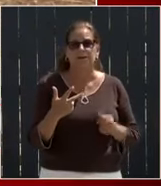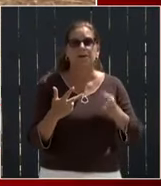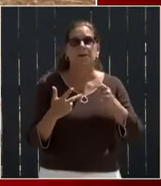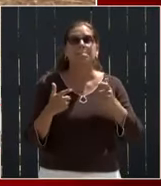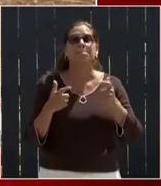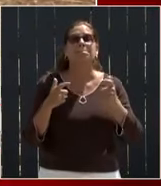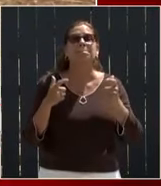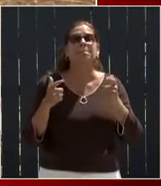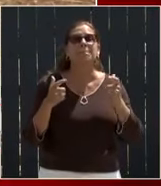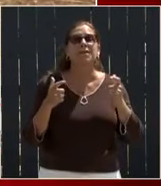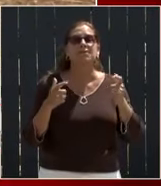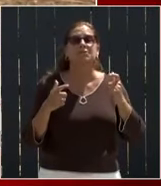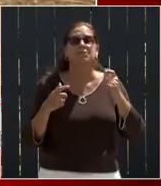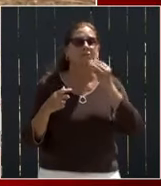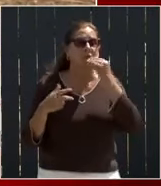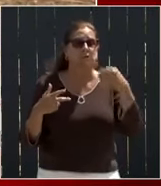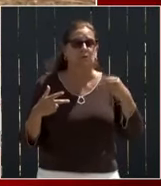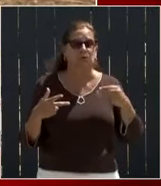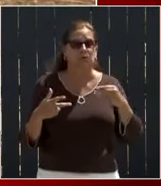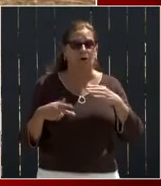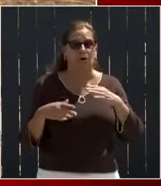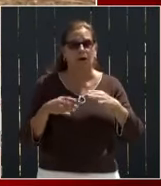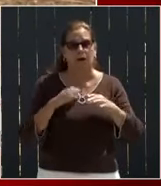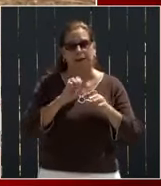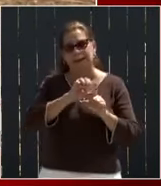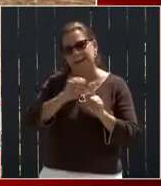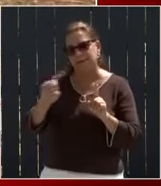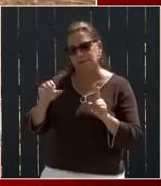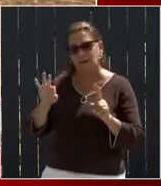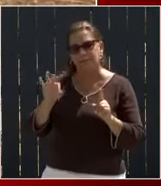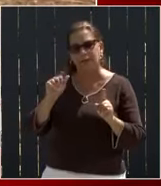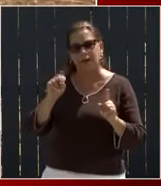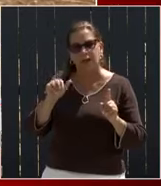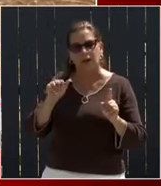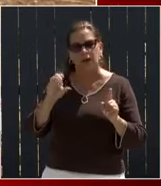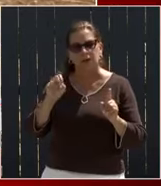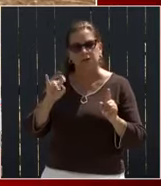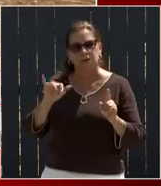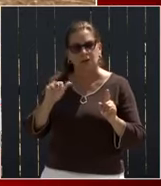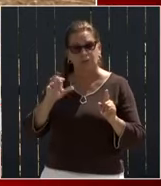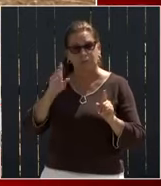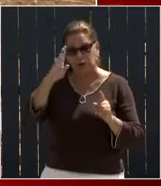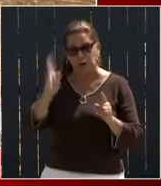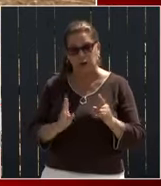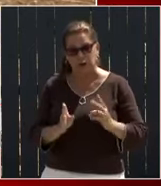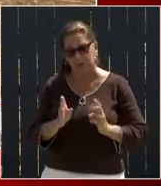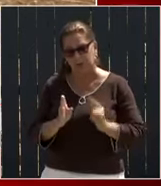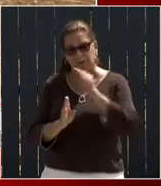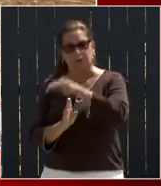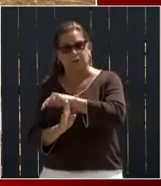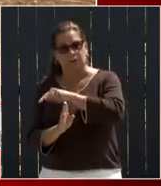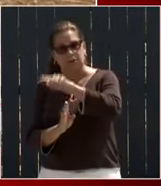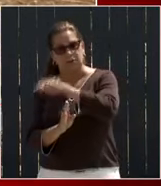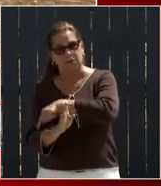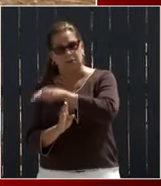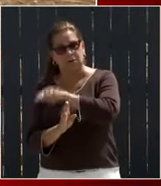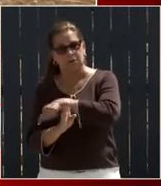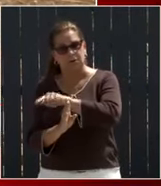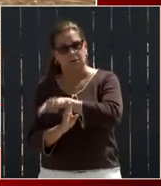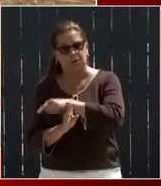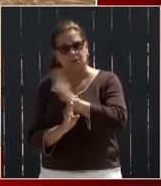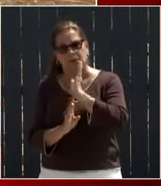with Mayor Bowser's leadership and Councilmember Gray's leadership, we'll actually have a new, although be it replacement, grocery store at